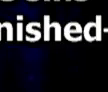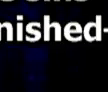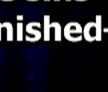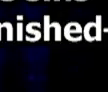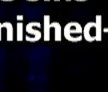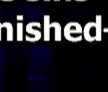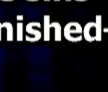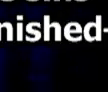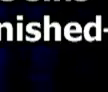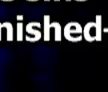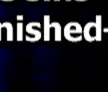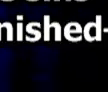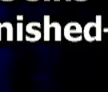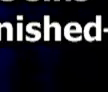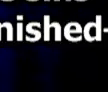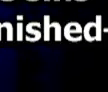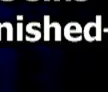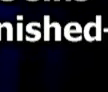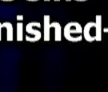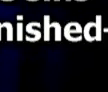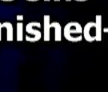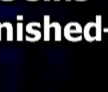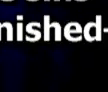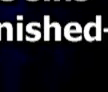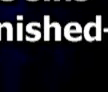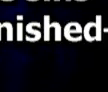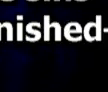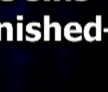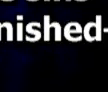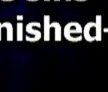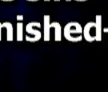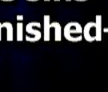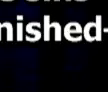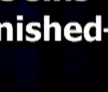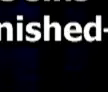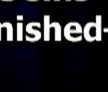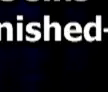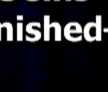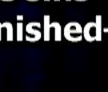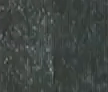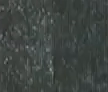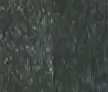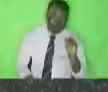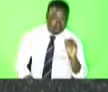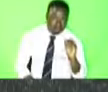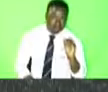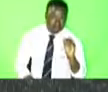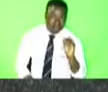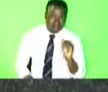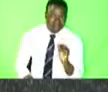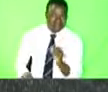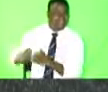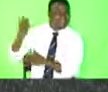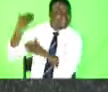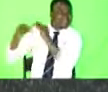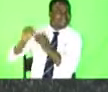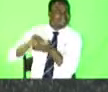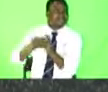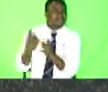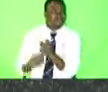forbearance, he has left the sins committed beforehand unpunished. Now, forbearance